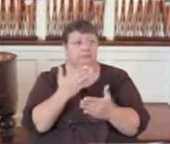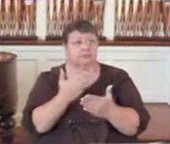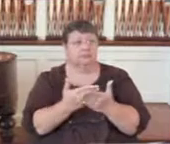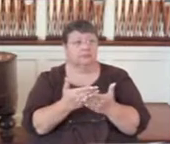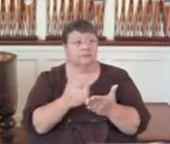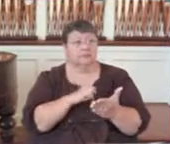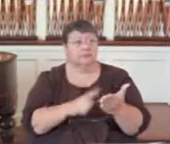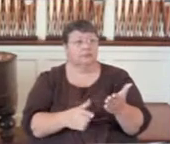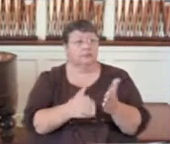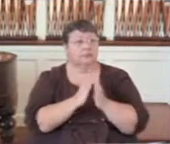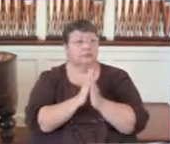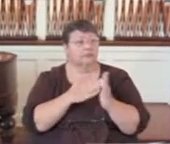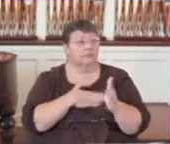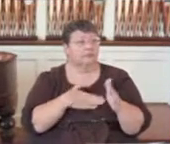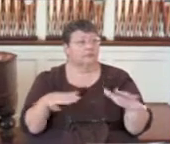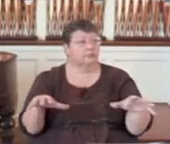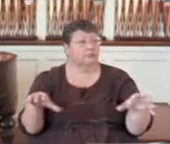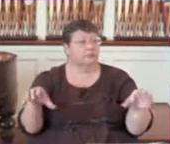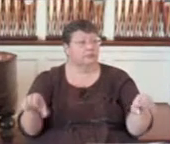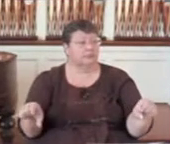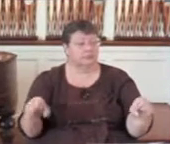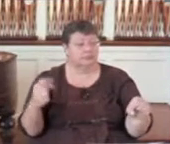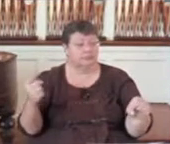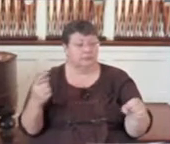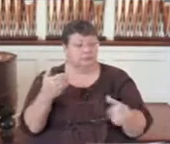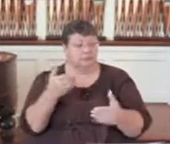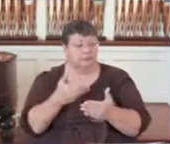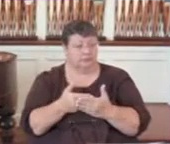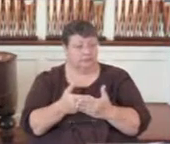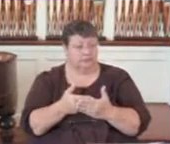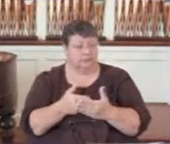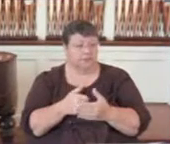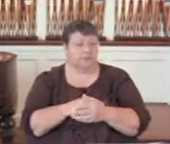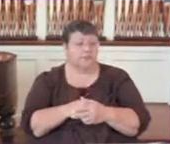will you please join hands with someone near you?